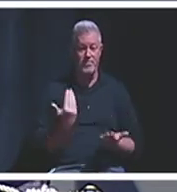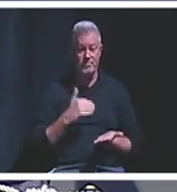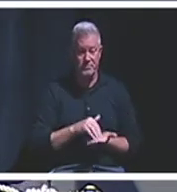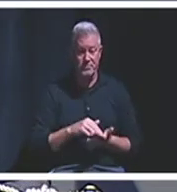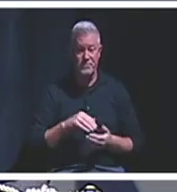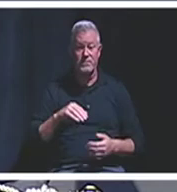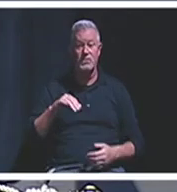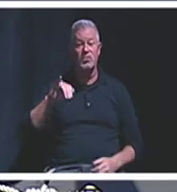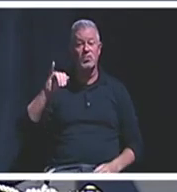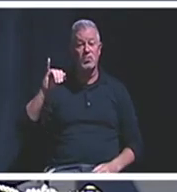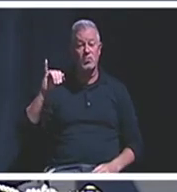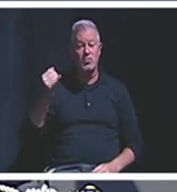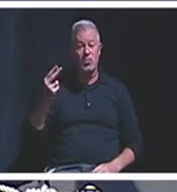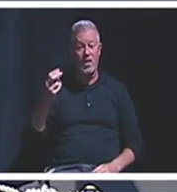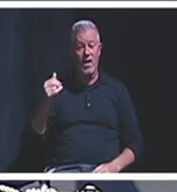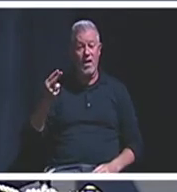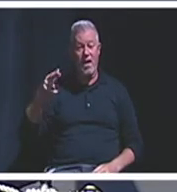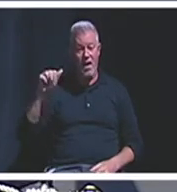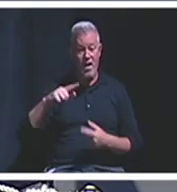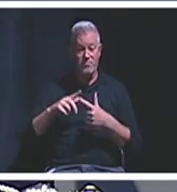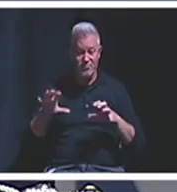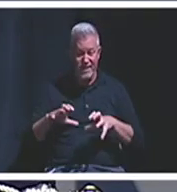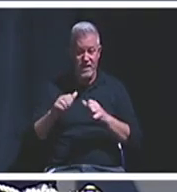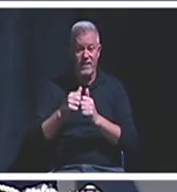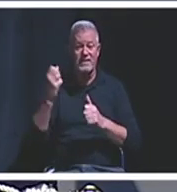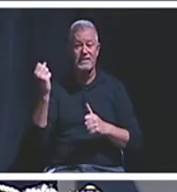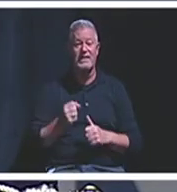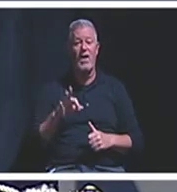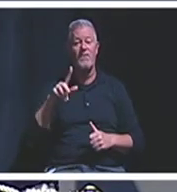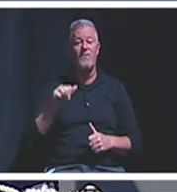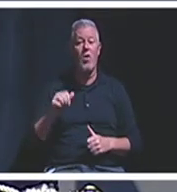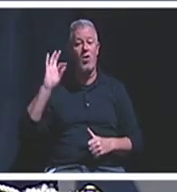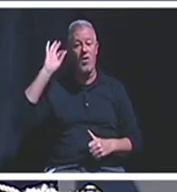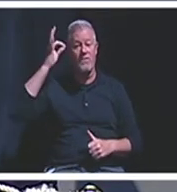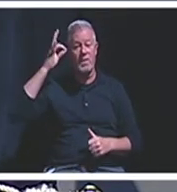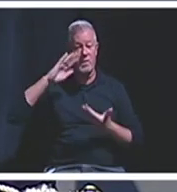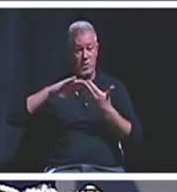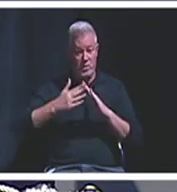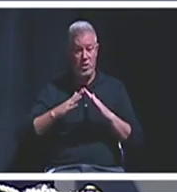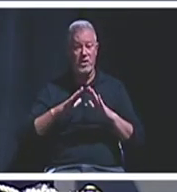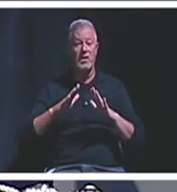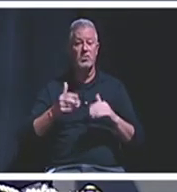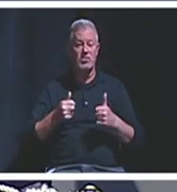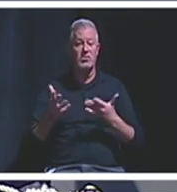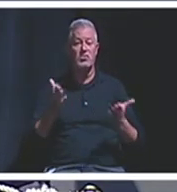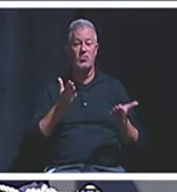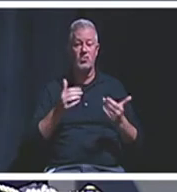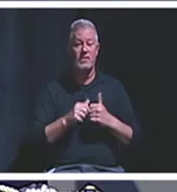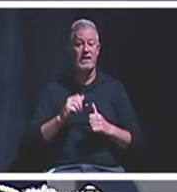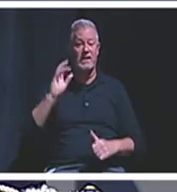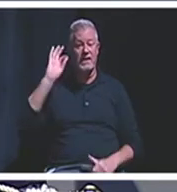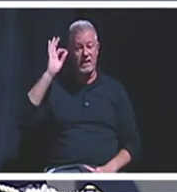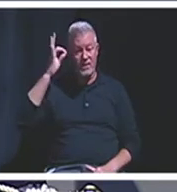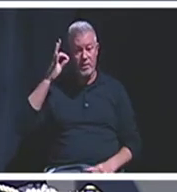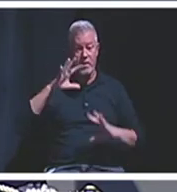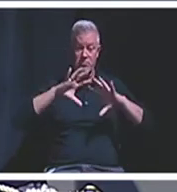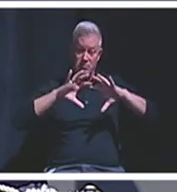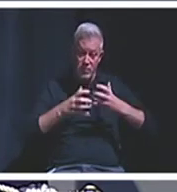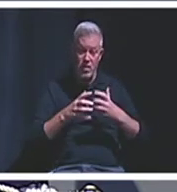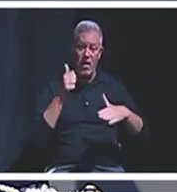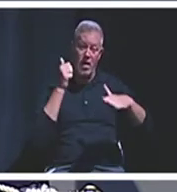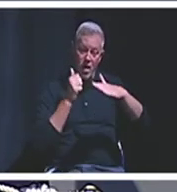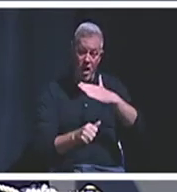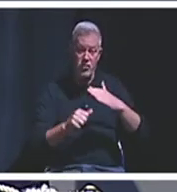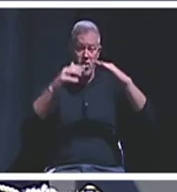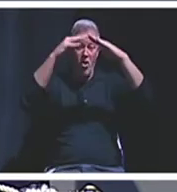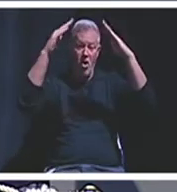Joanna is very active in the South Florida Filipino community, where she serves in the Filipino Apostolate of the Archdiocese